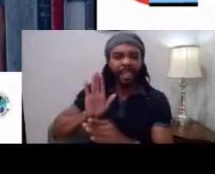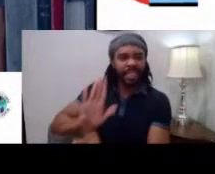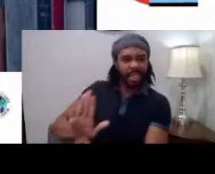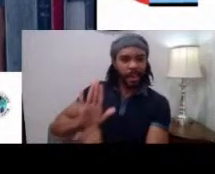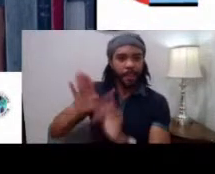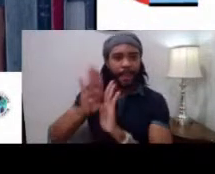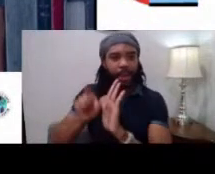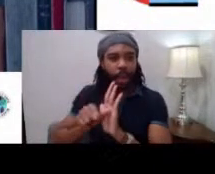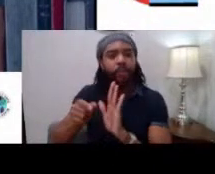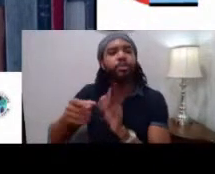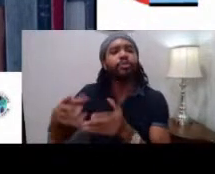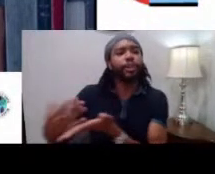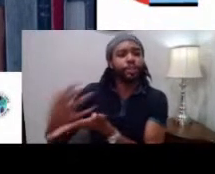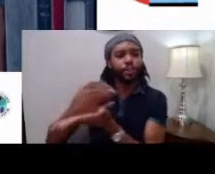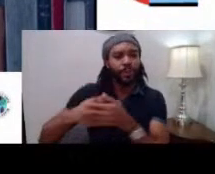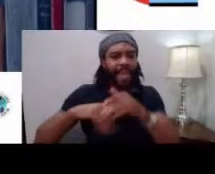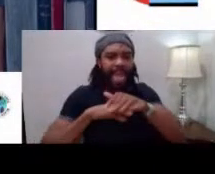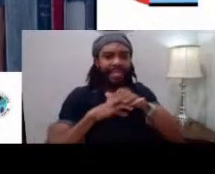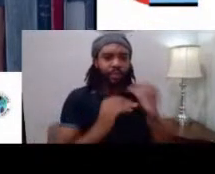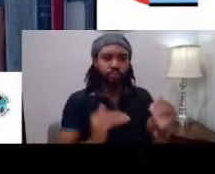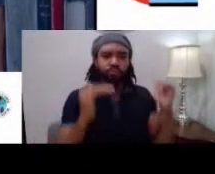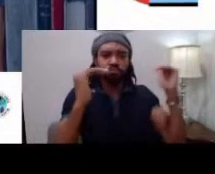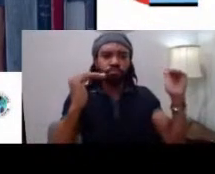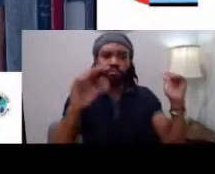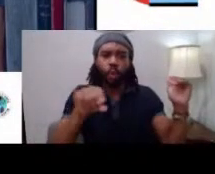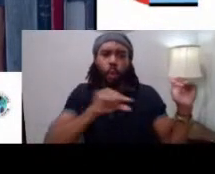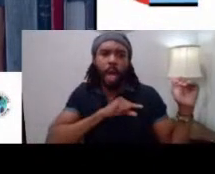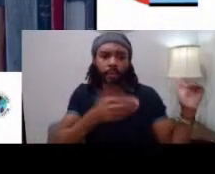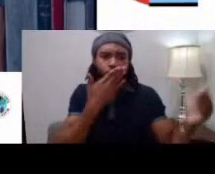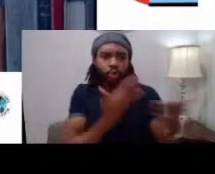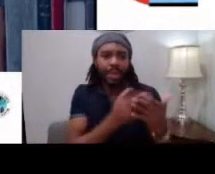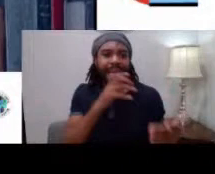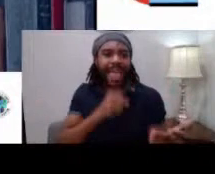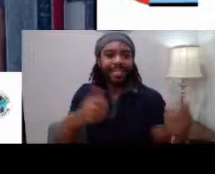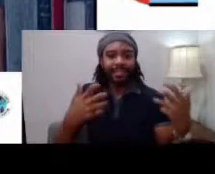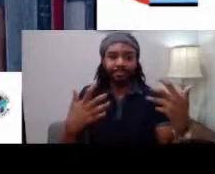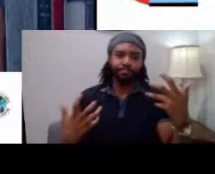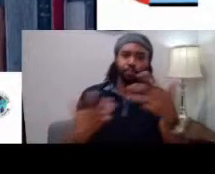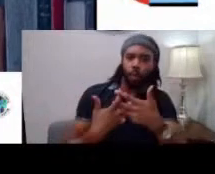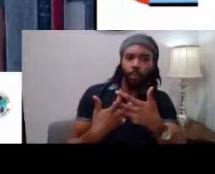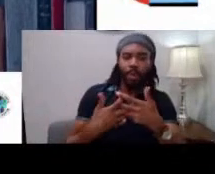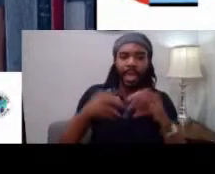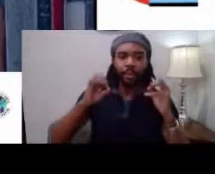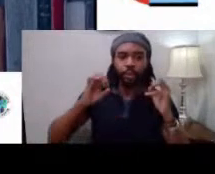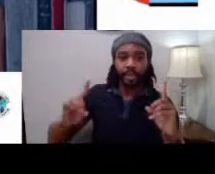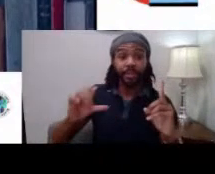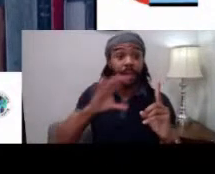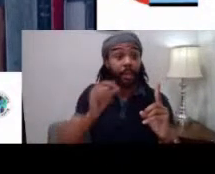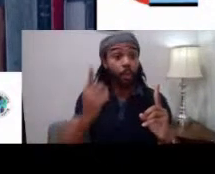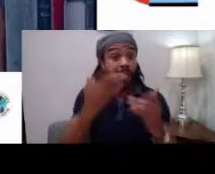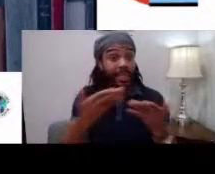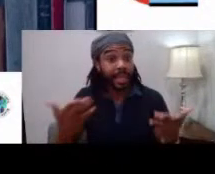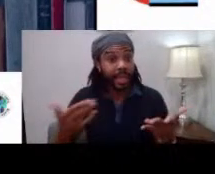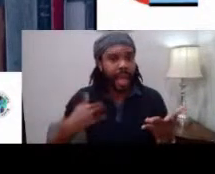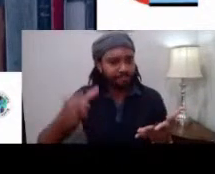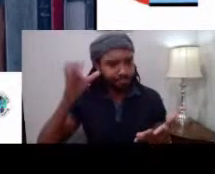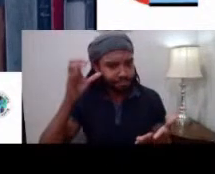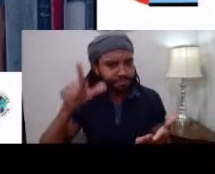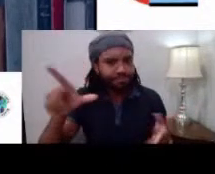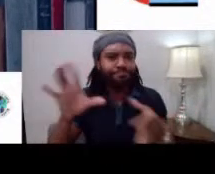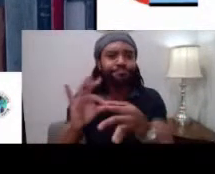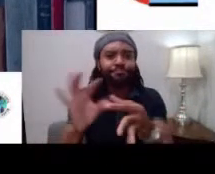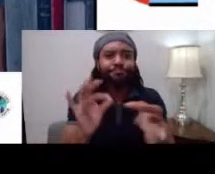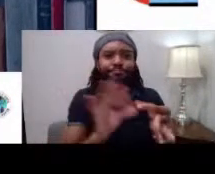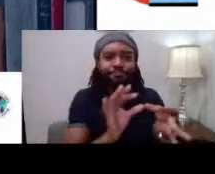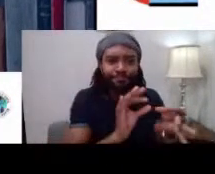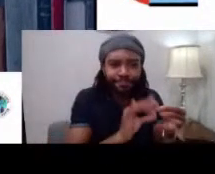deserves access to a high quality, age appropriate education. And one of the things, as I listen to the speakers and the